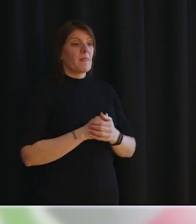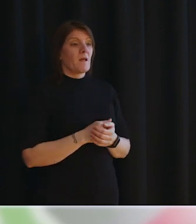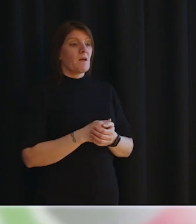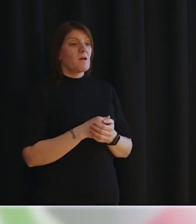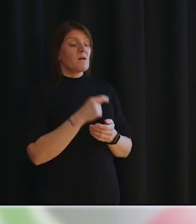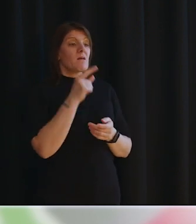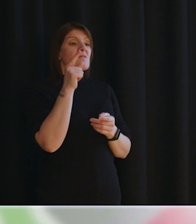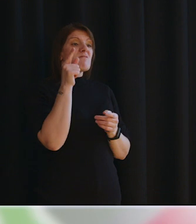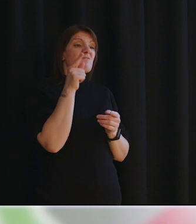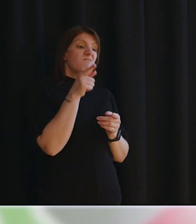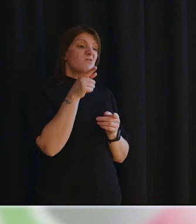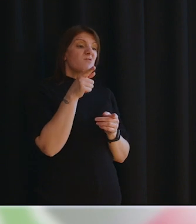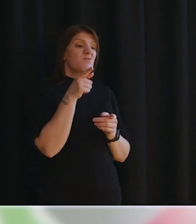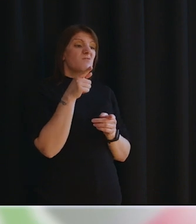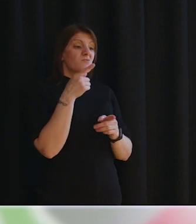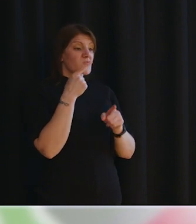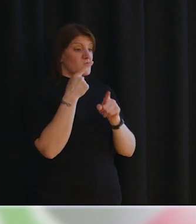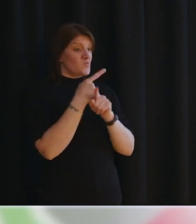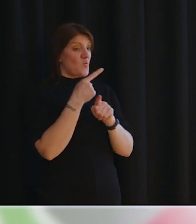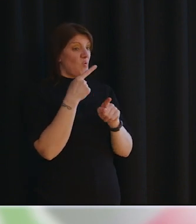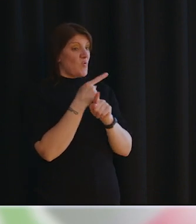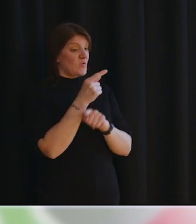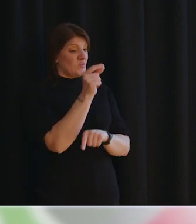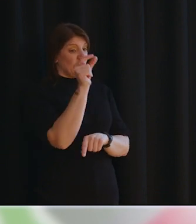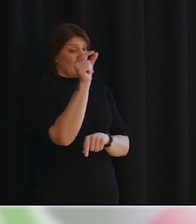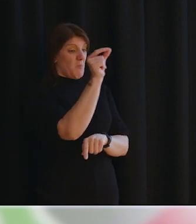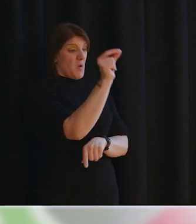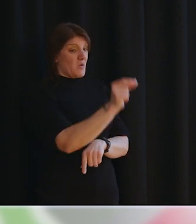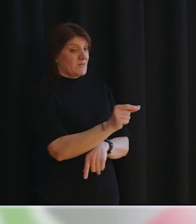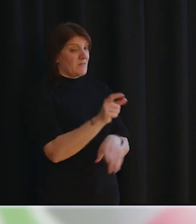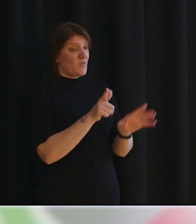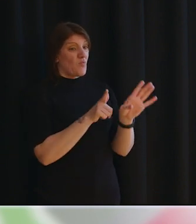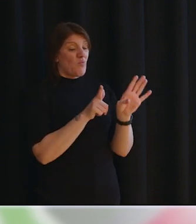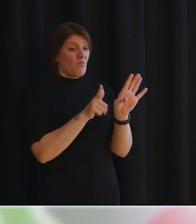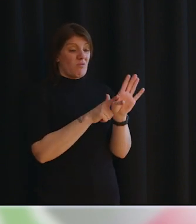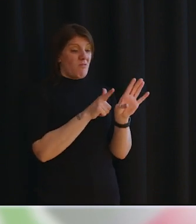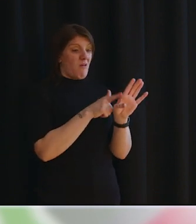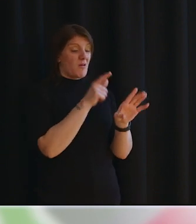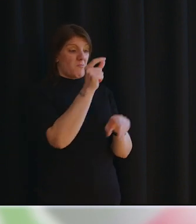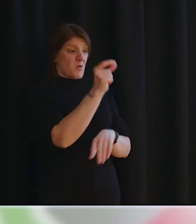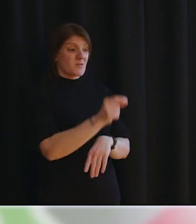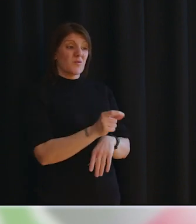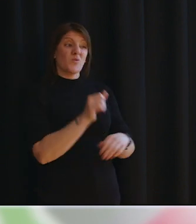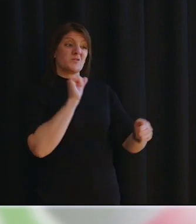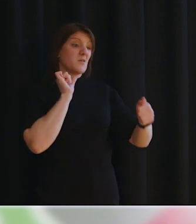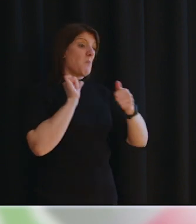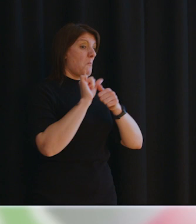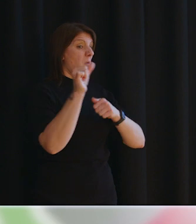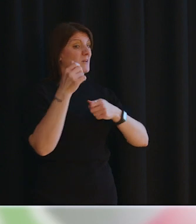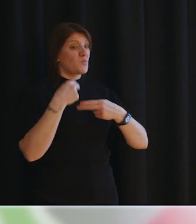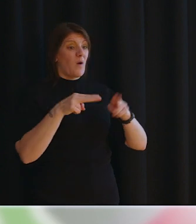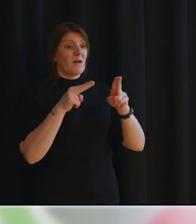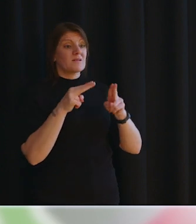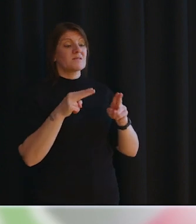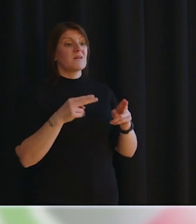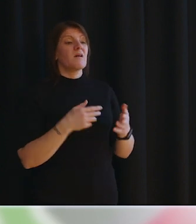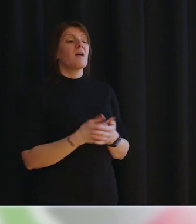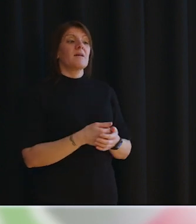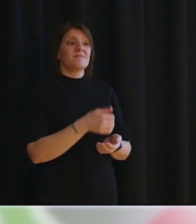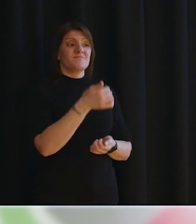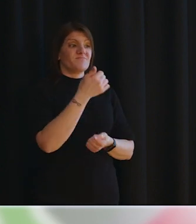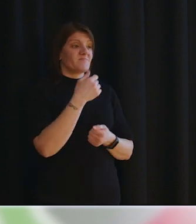If you just talk to the young person or child, which is one of the best ways and one of the probably least used